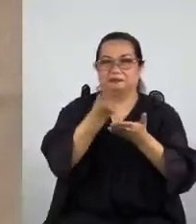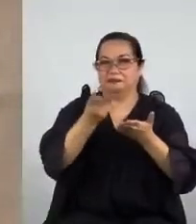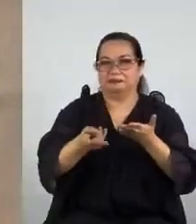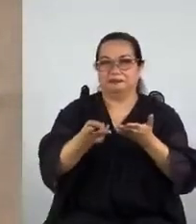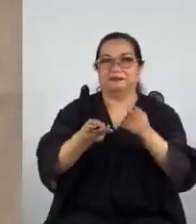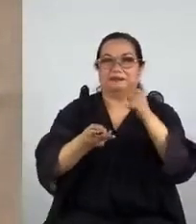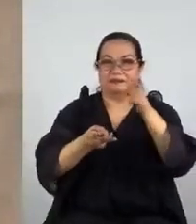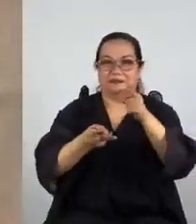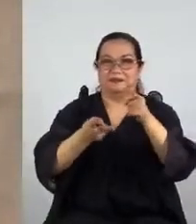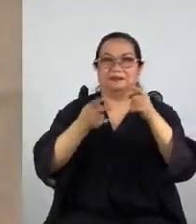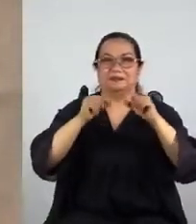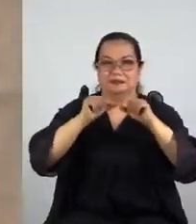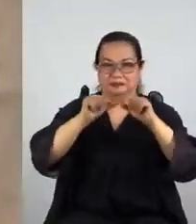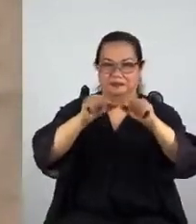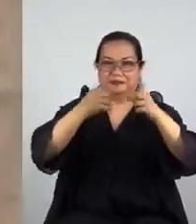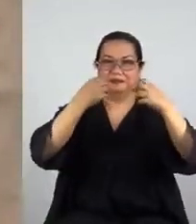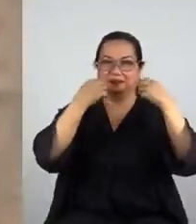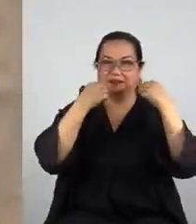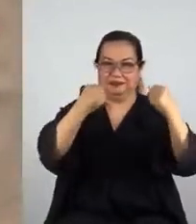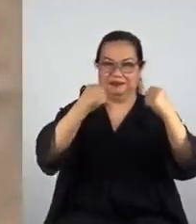We'll stay strong.